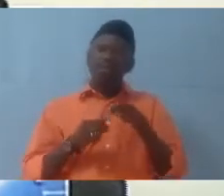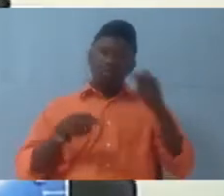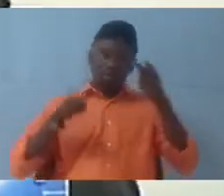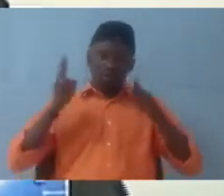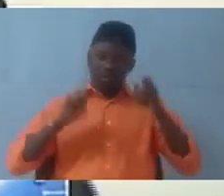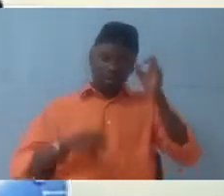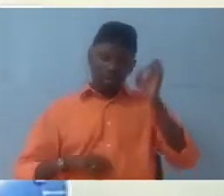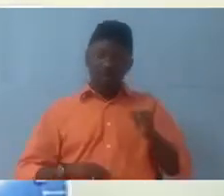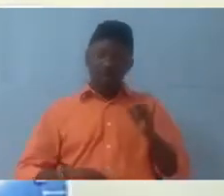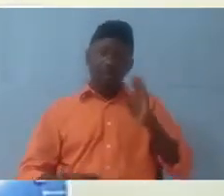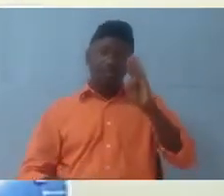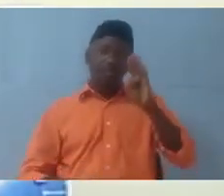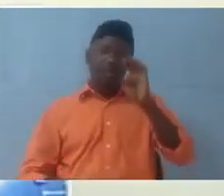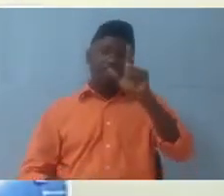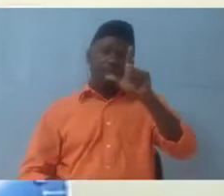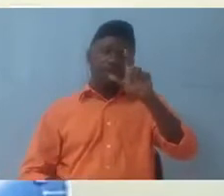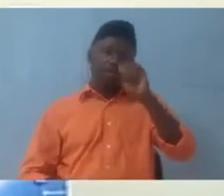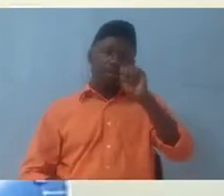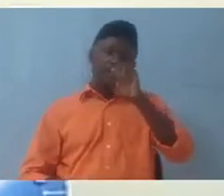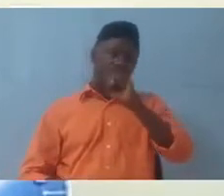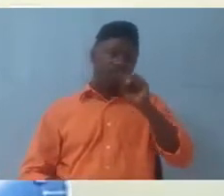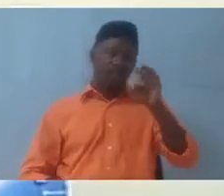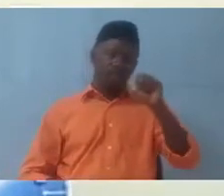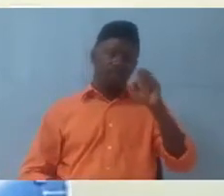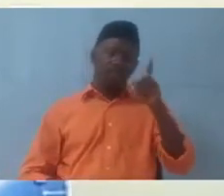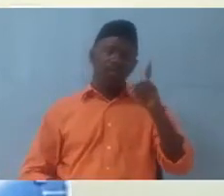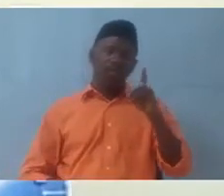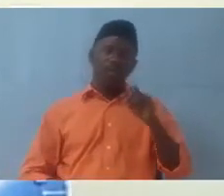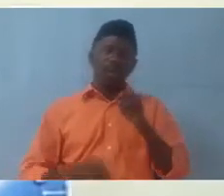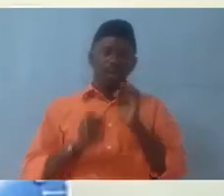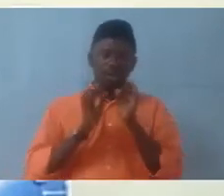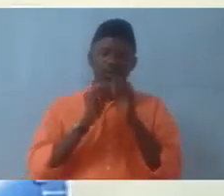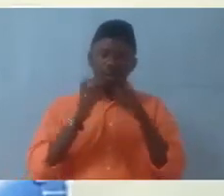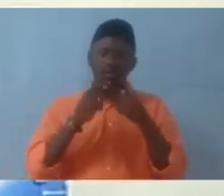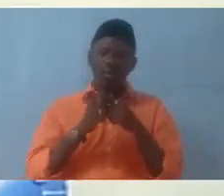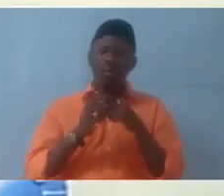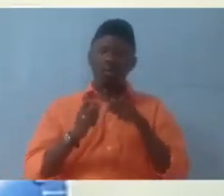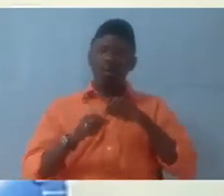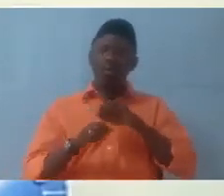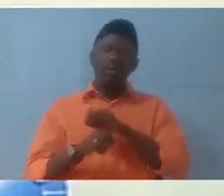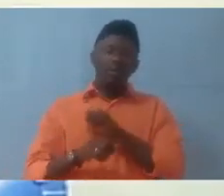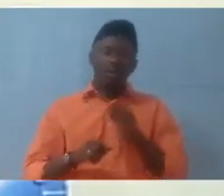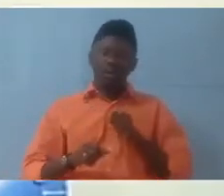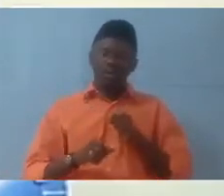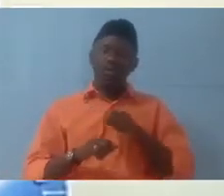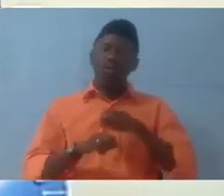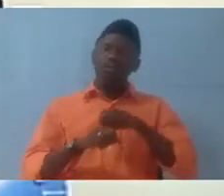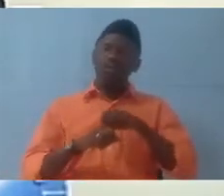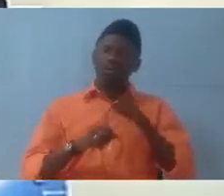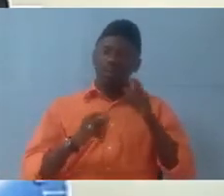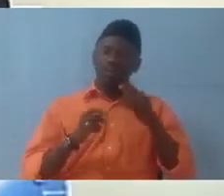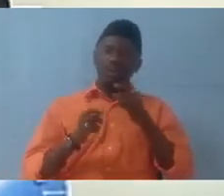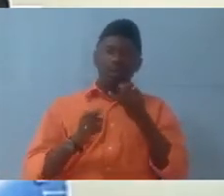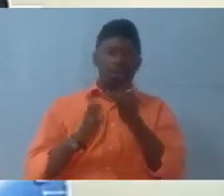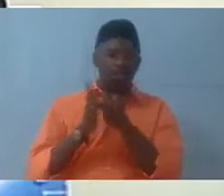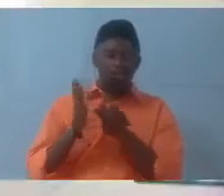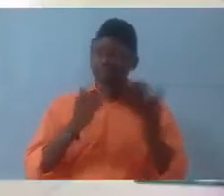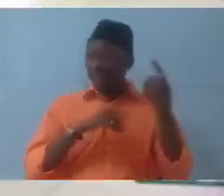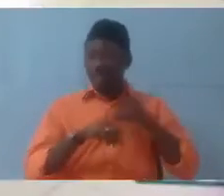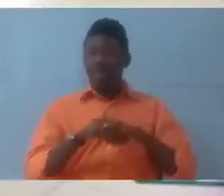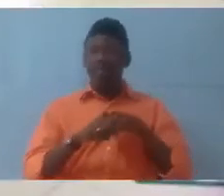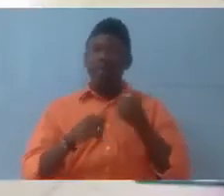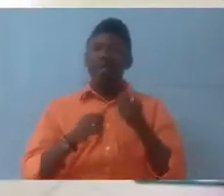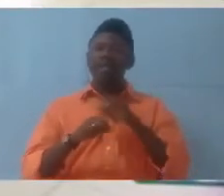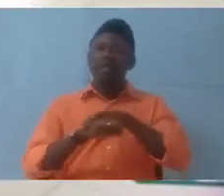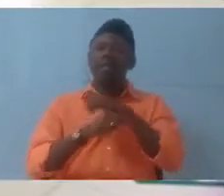about our problems at the time and then the arrest of Your Worship Jaite. Tetemene Blessed mom wax nak